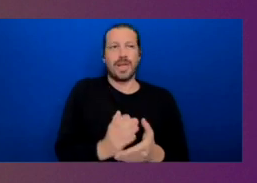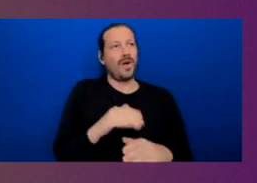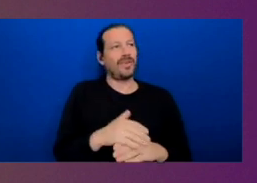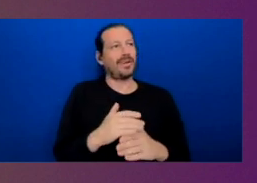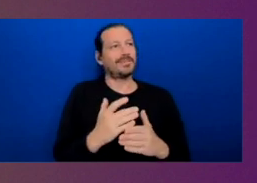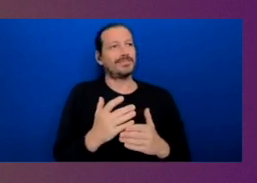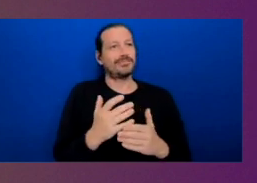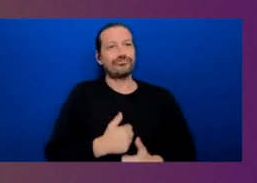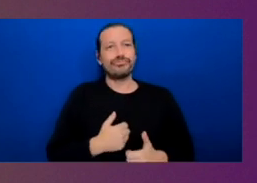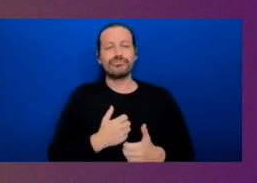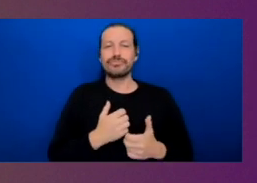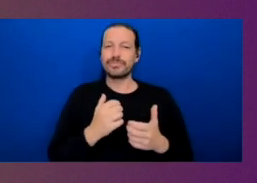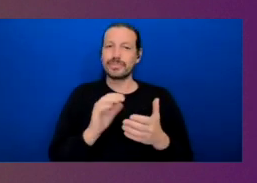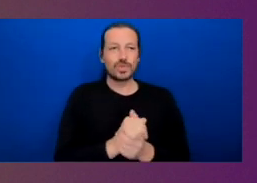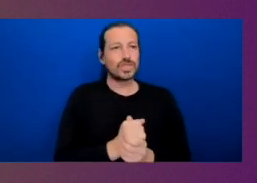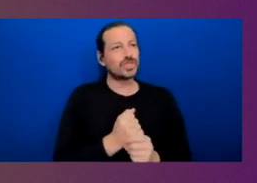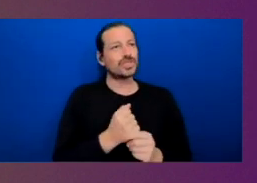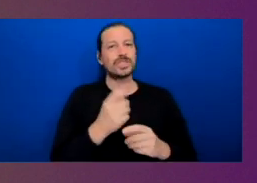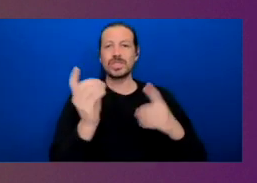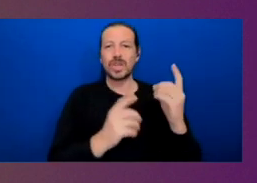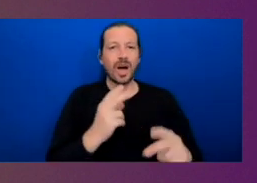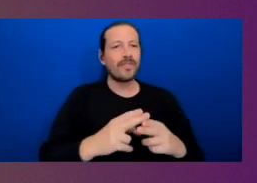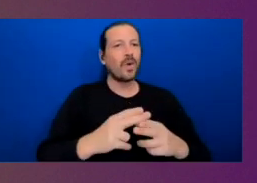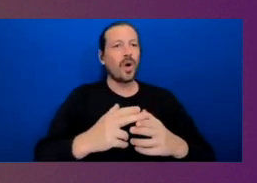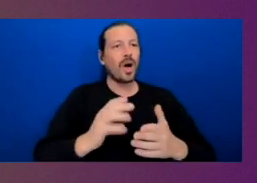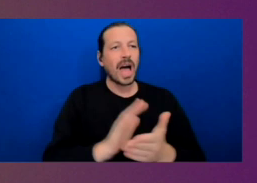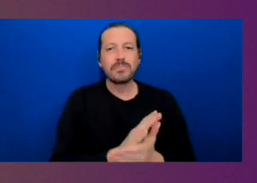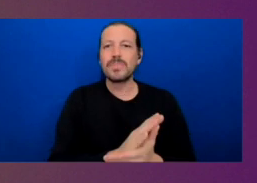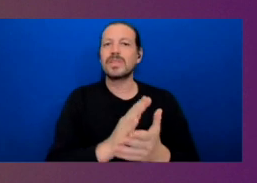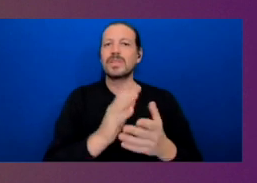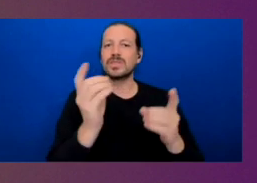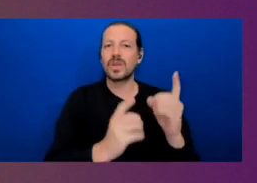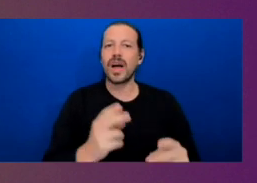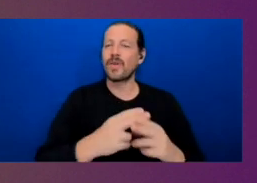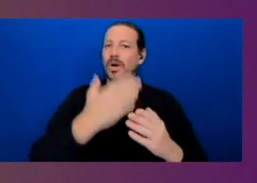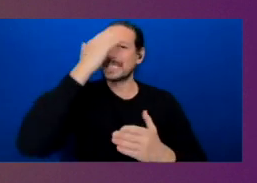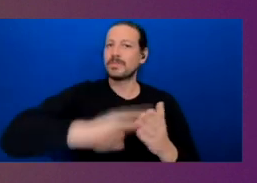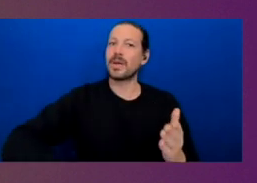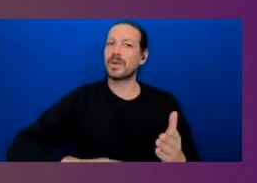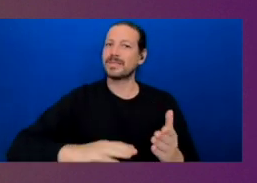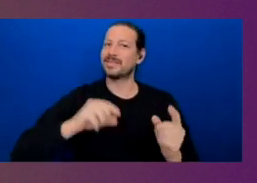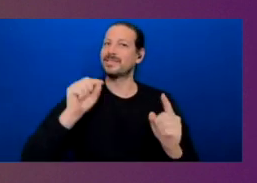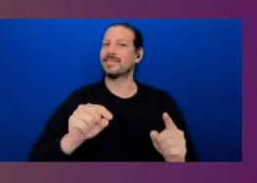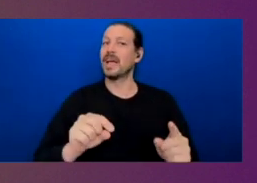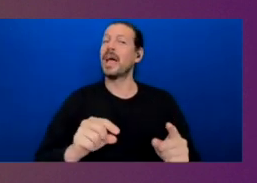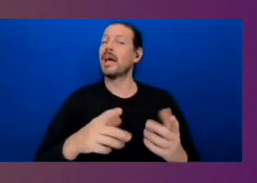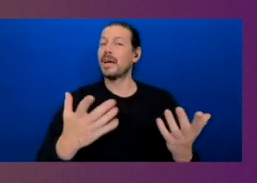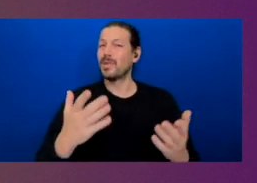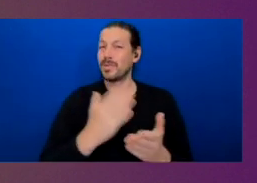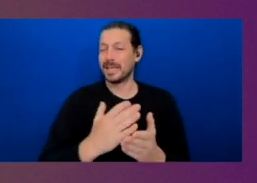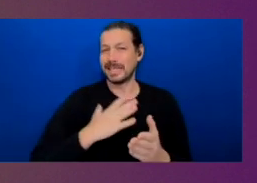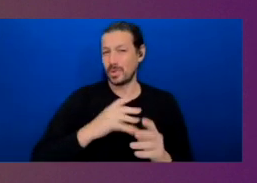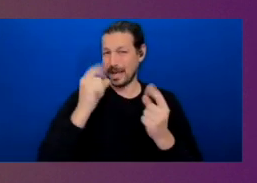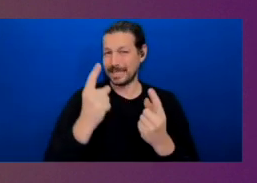enjoyment, design for delight, design for experience. And the only way you can get there is understanding different people's experience